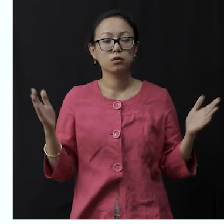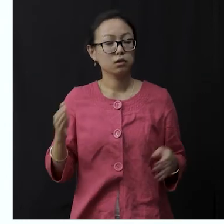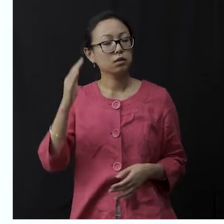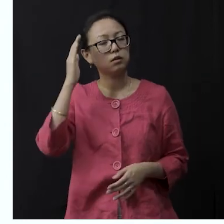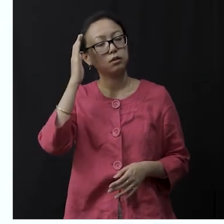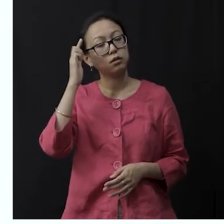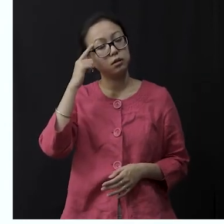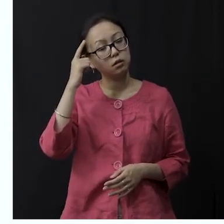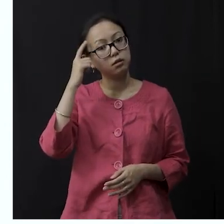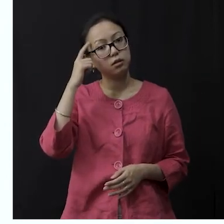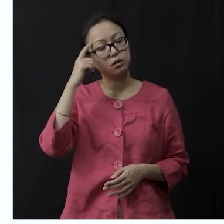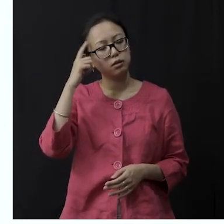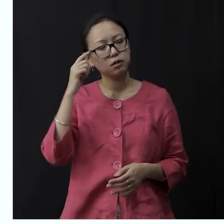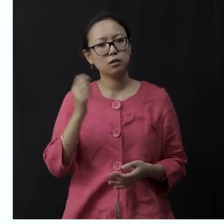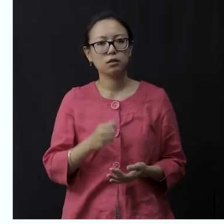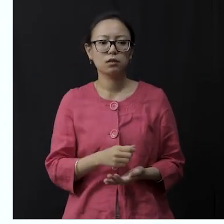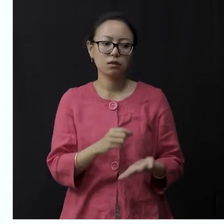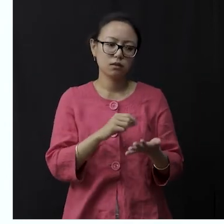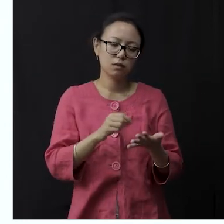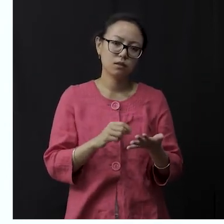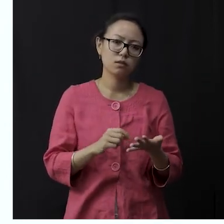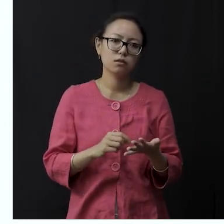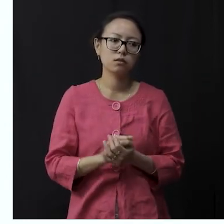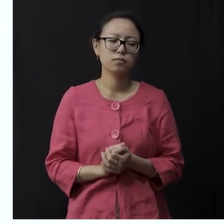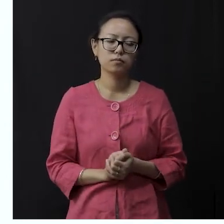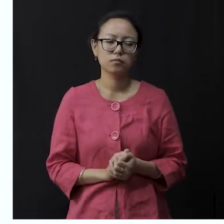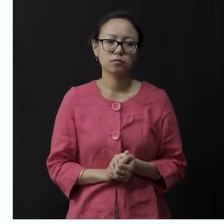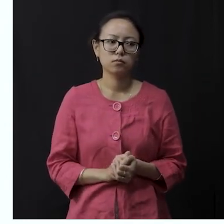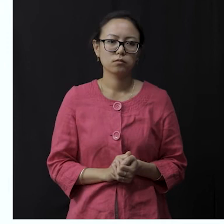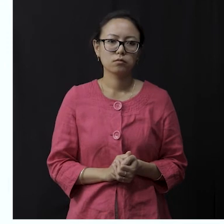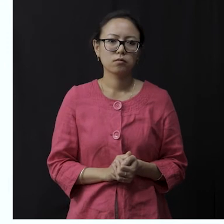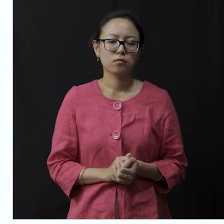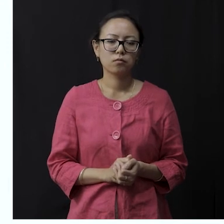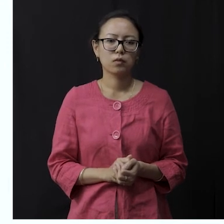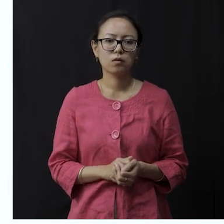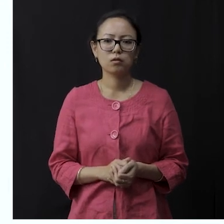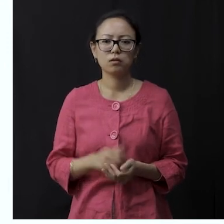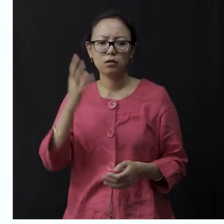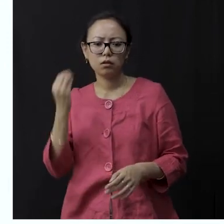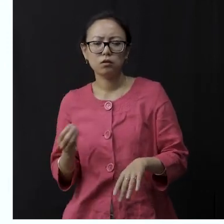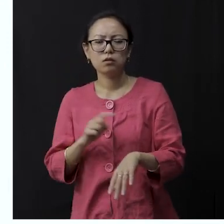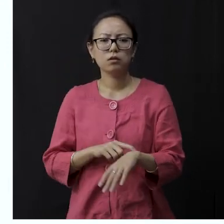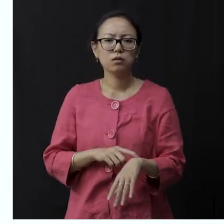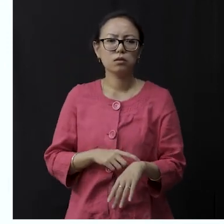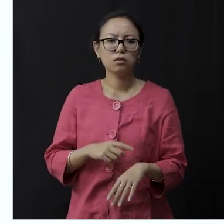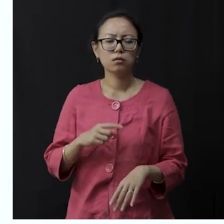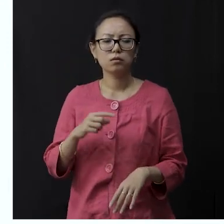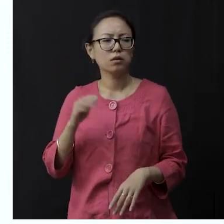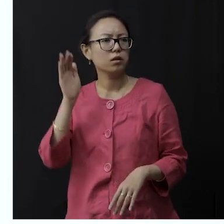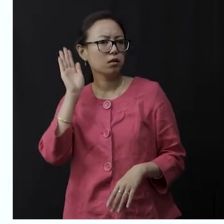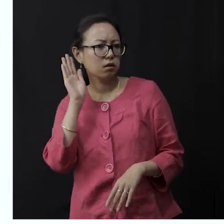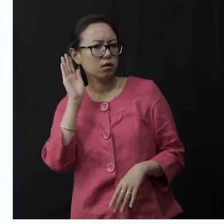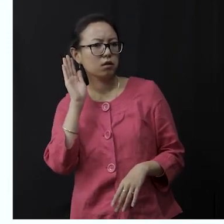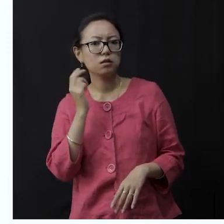more examples like this that you come across at night, that you hear at night, or that you see at night? This will be a homework for